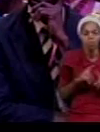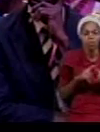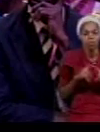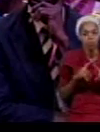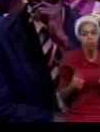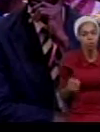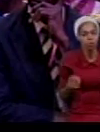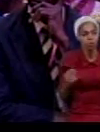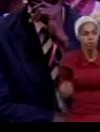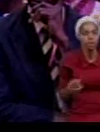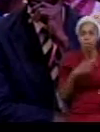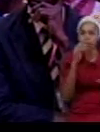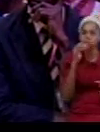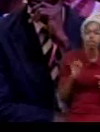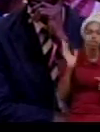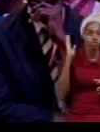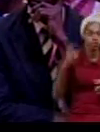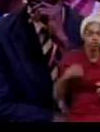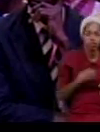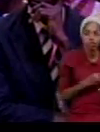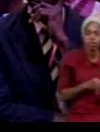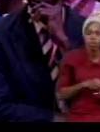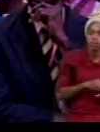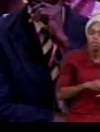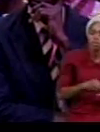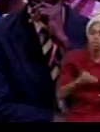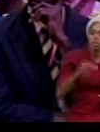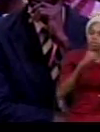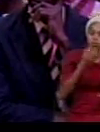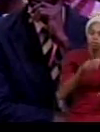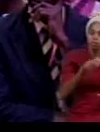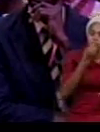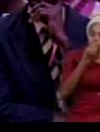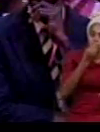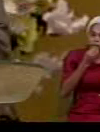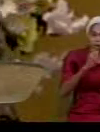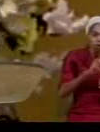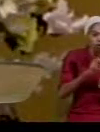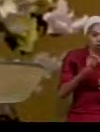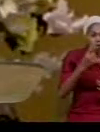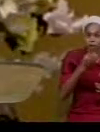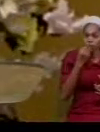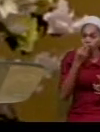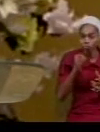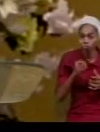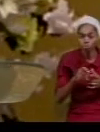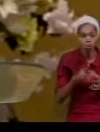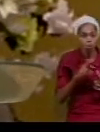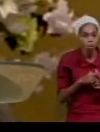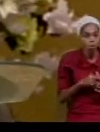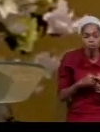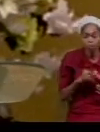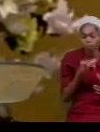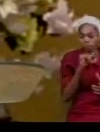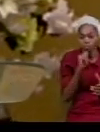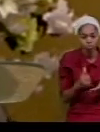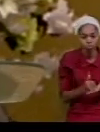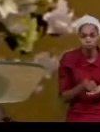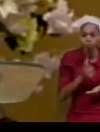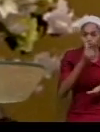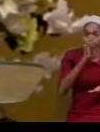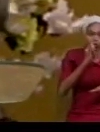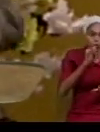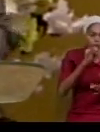it the drink you should eat, drink, or the meat, or the food? Thank you very much, sir. Thank you very much. Let's take